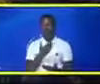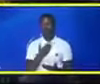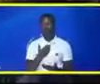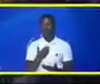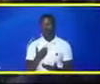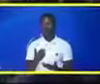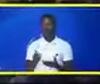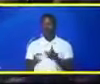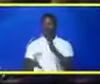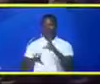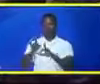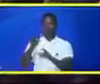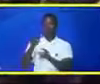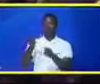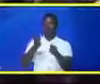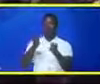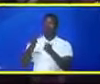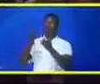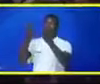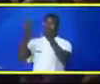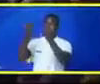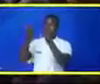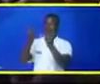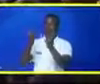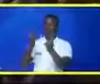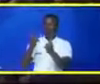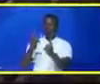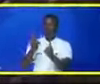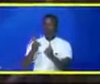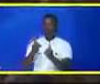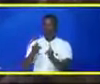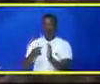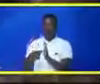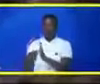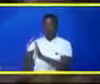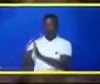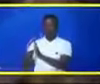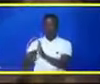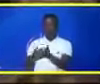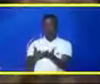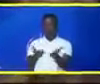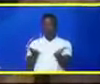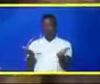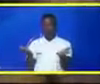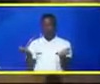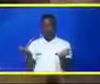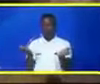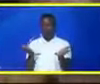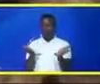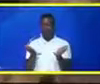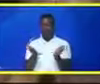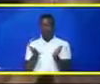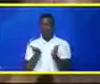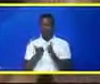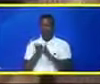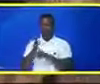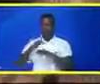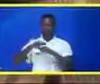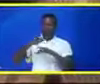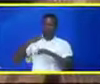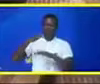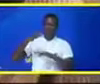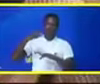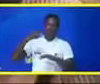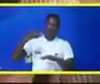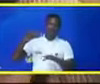come and make your presence known, reveal the glory of the